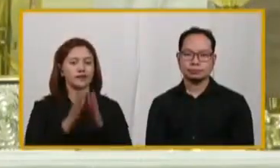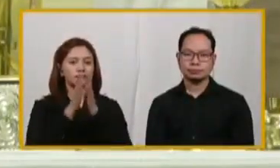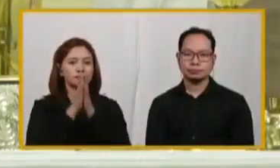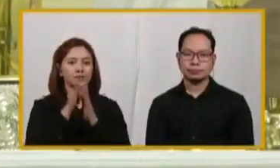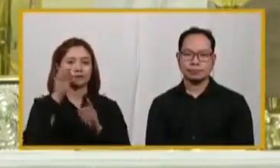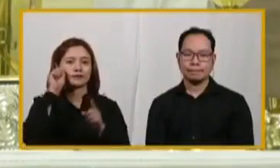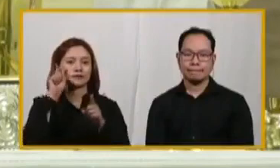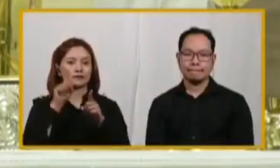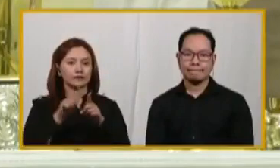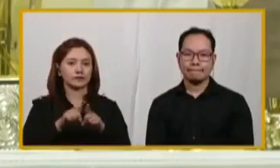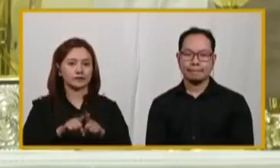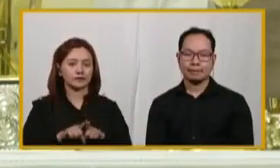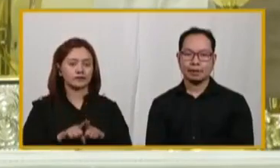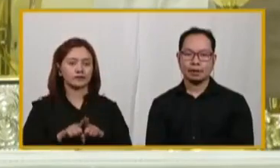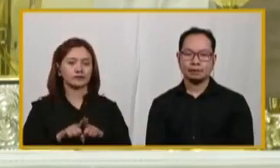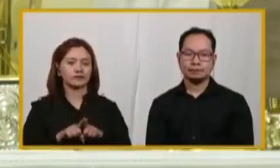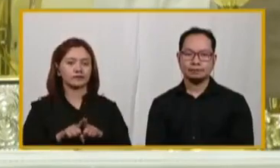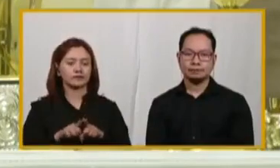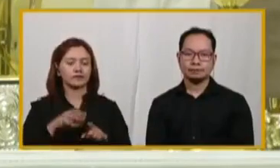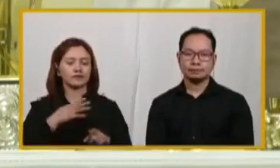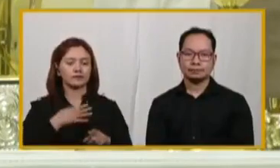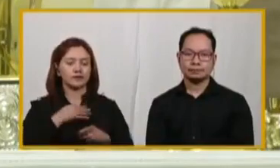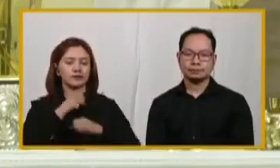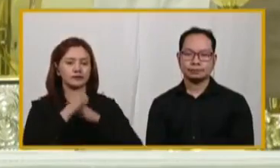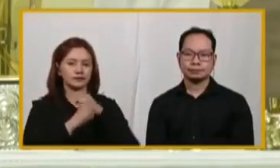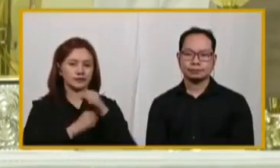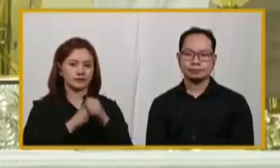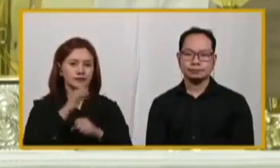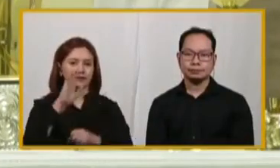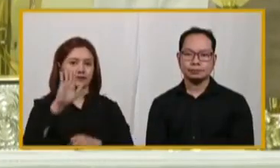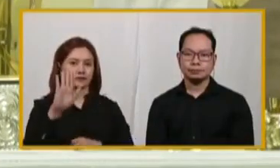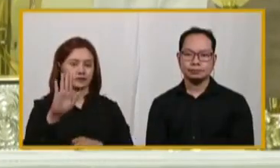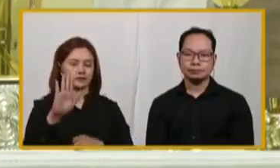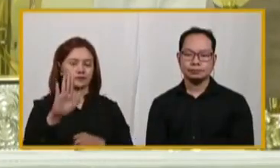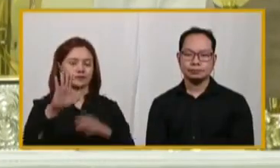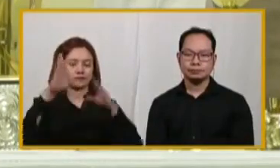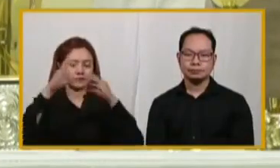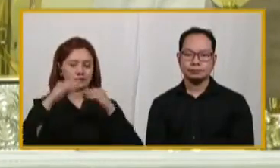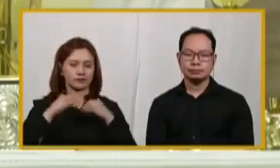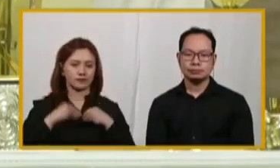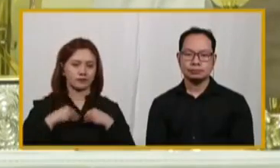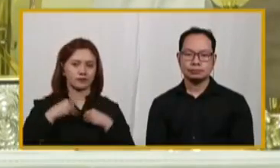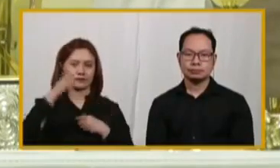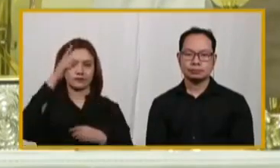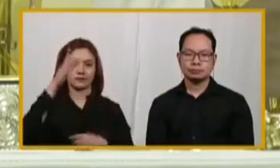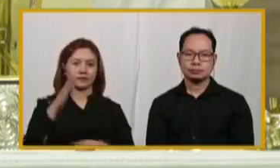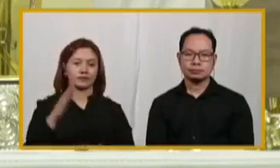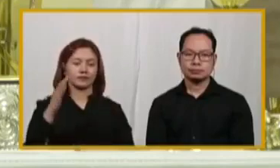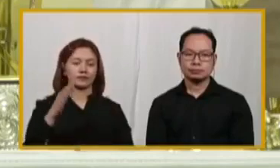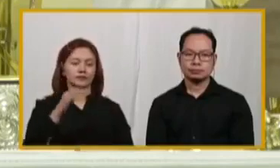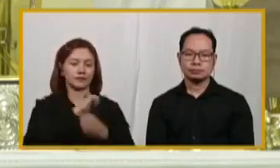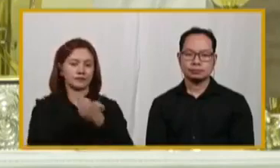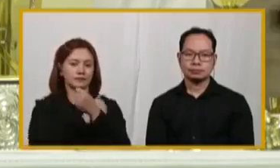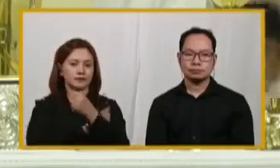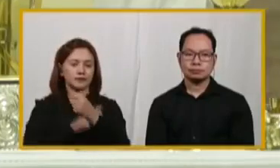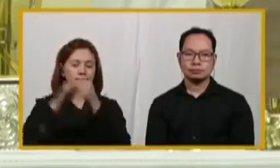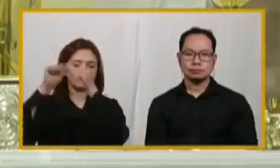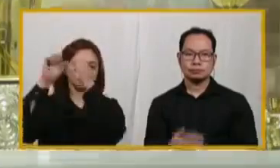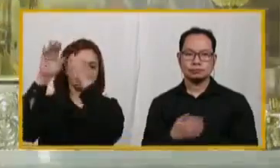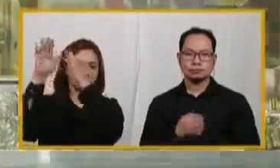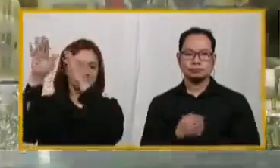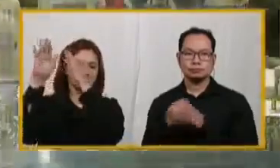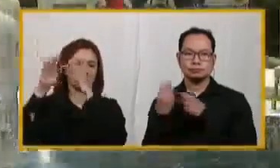brothers and sisters, that my sacrifice and yours may be acceptable to God, the Almighty